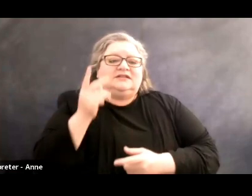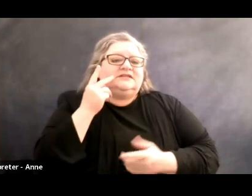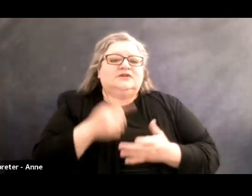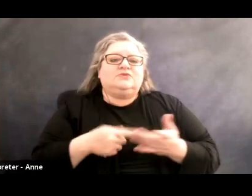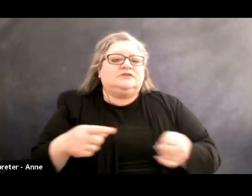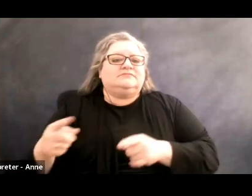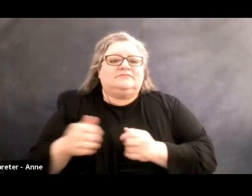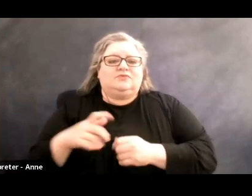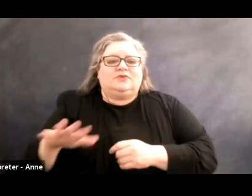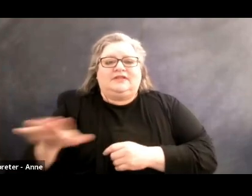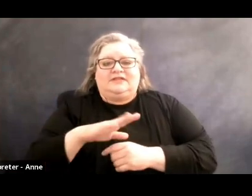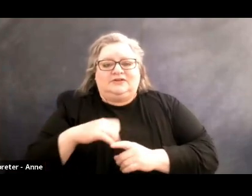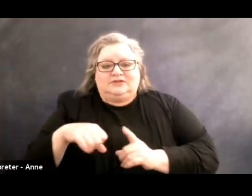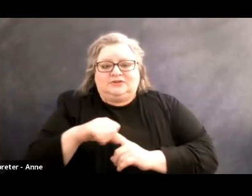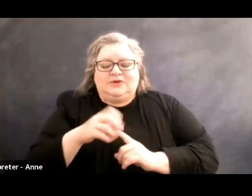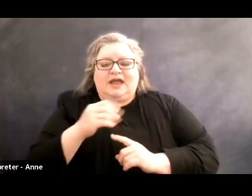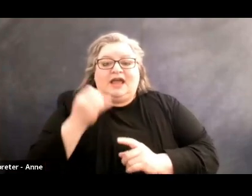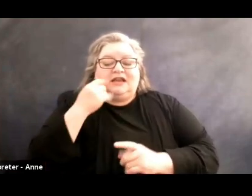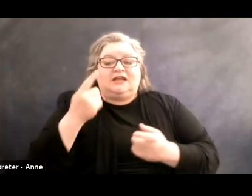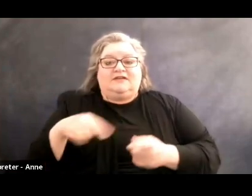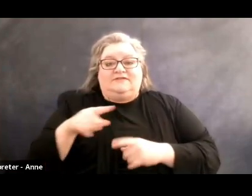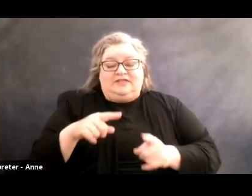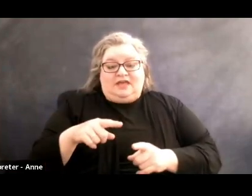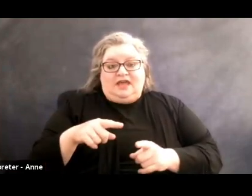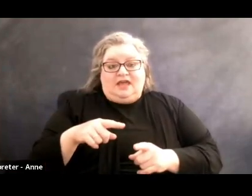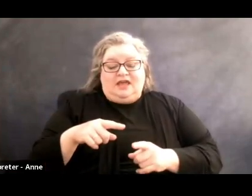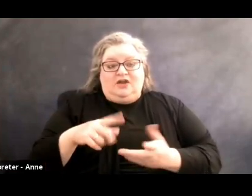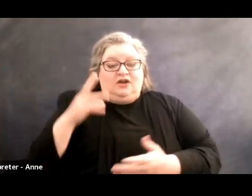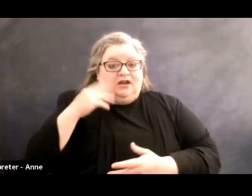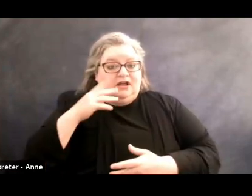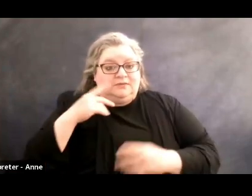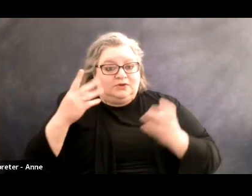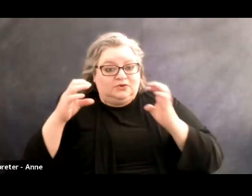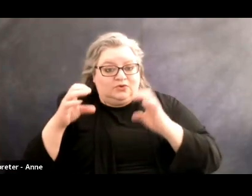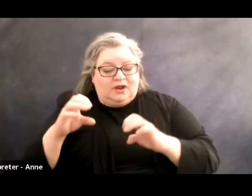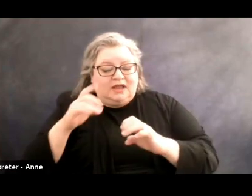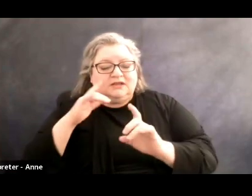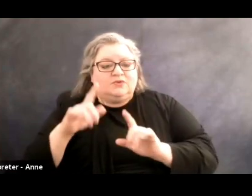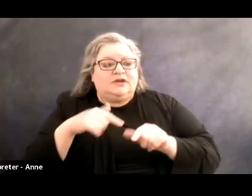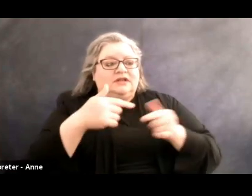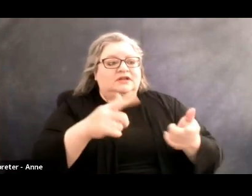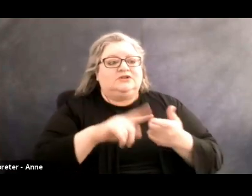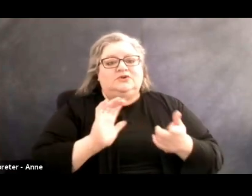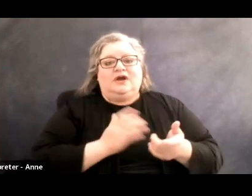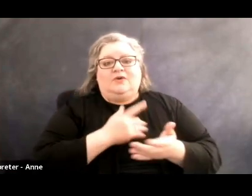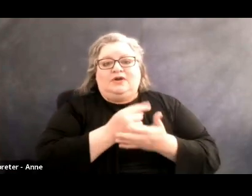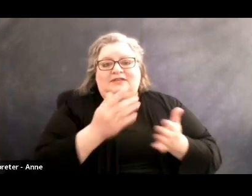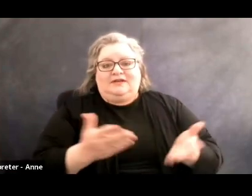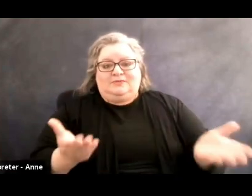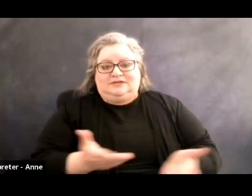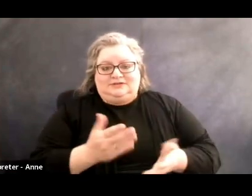on with them. And if they are dealing with a crisis, I turn them over to our therapist